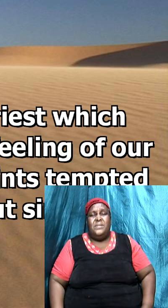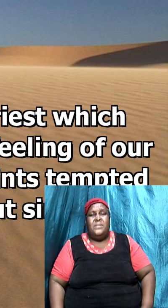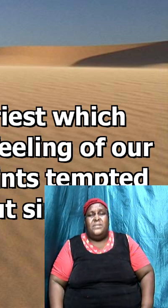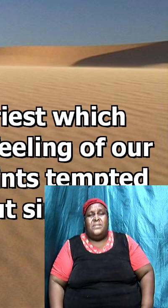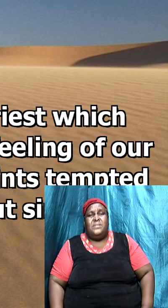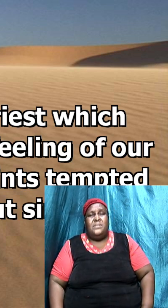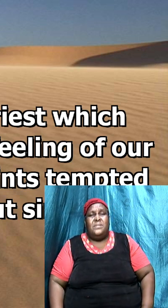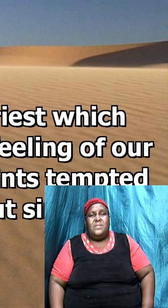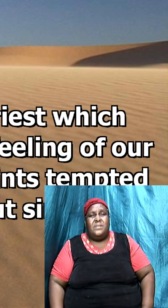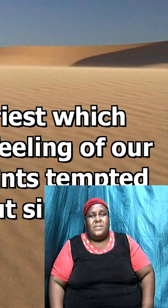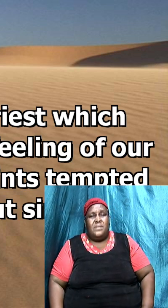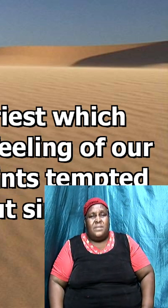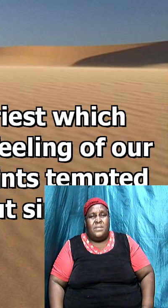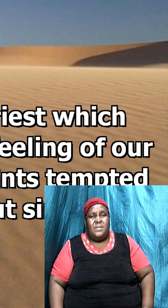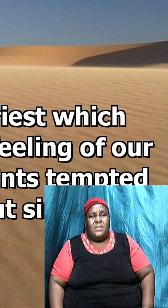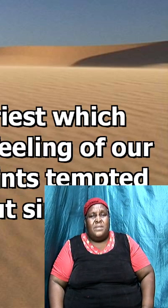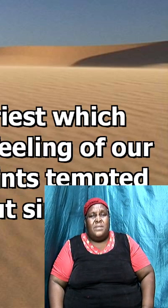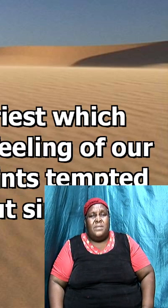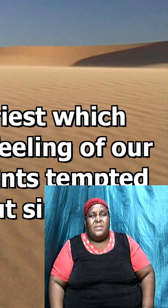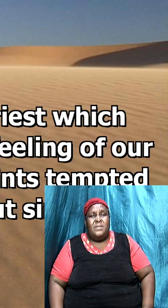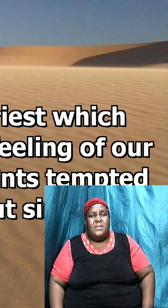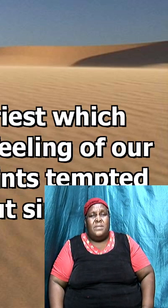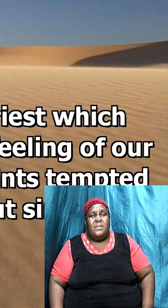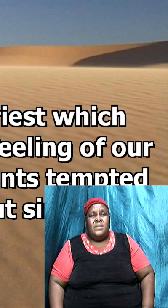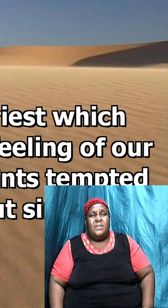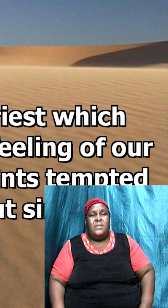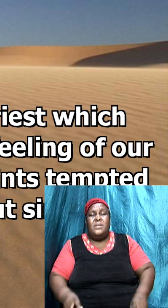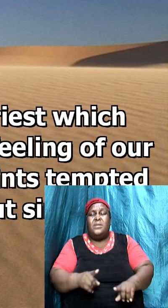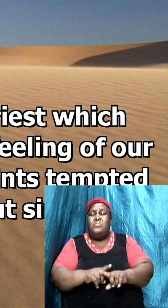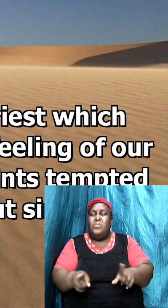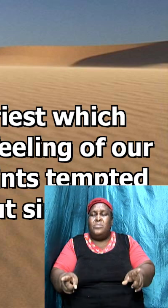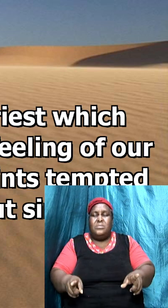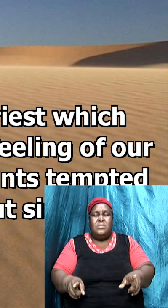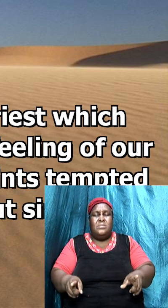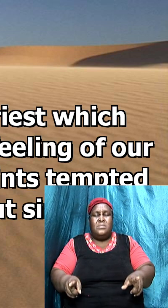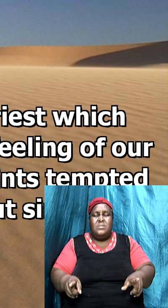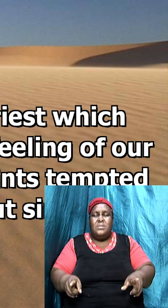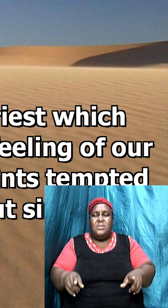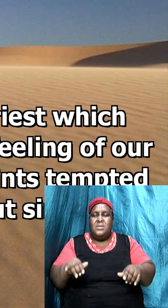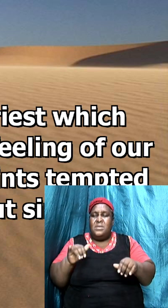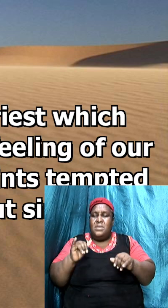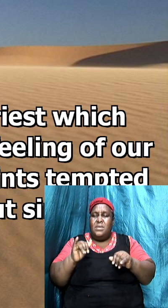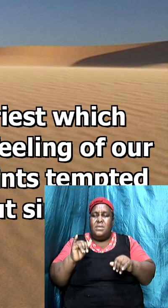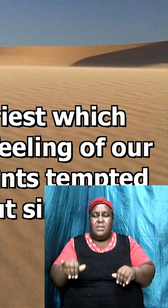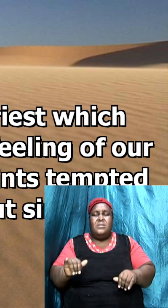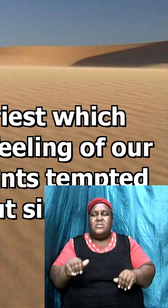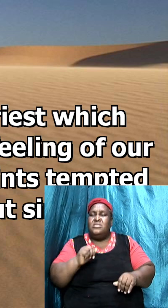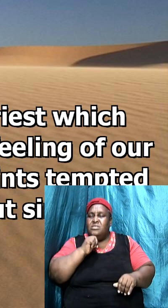But yet without sin.